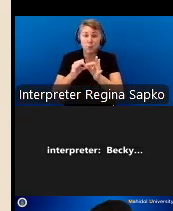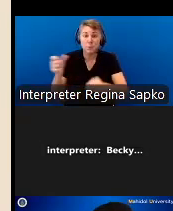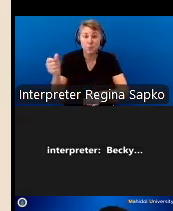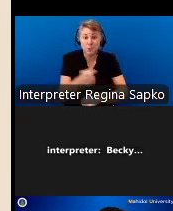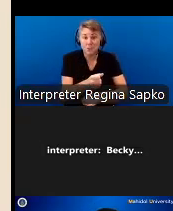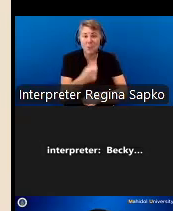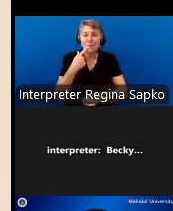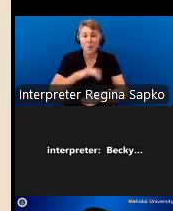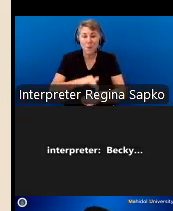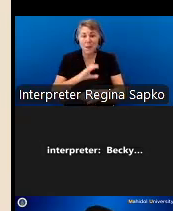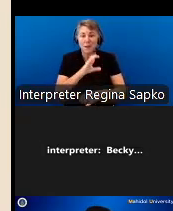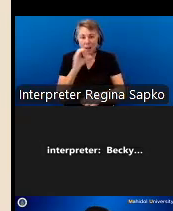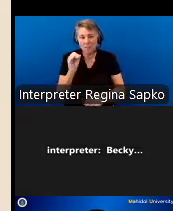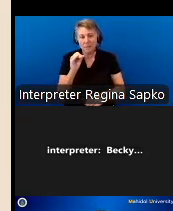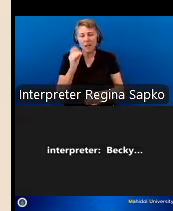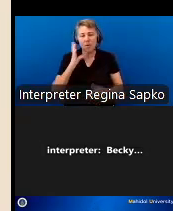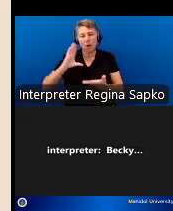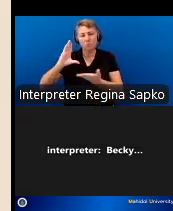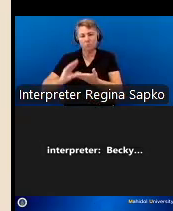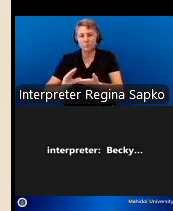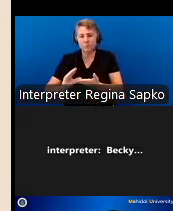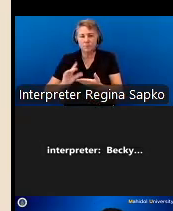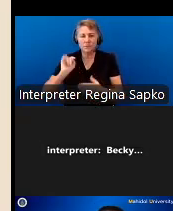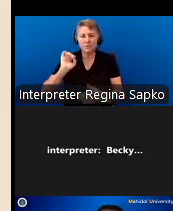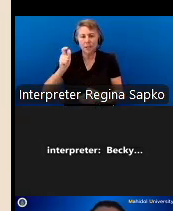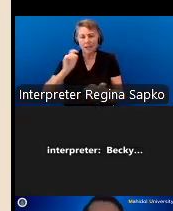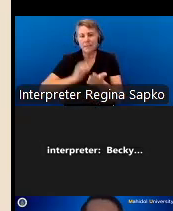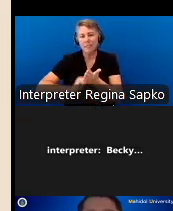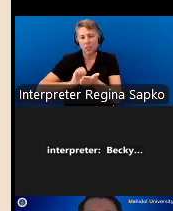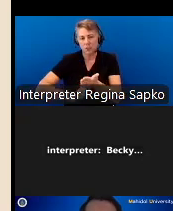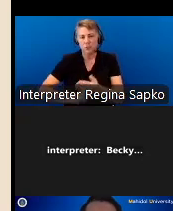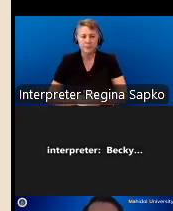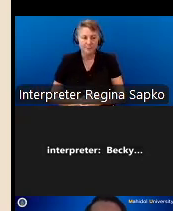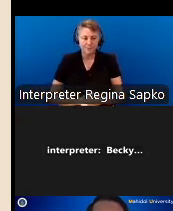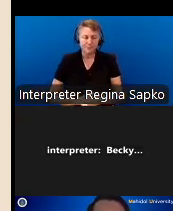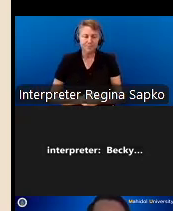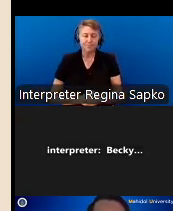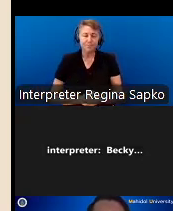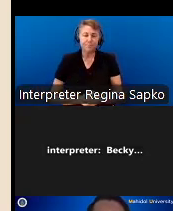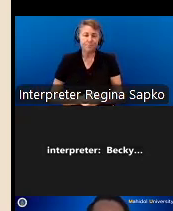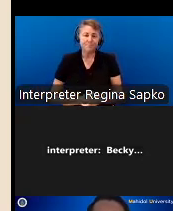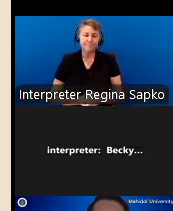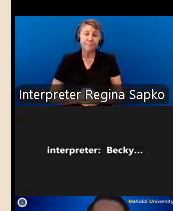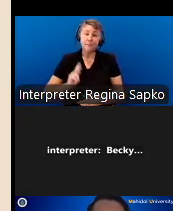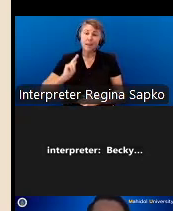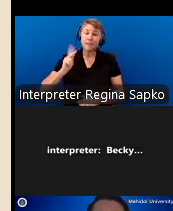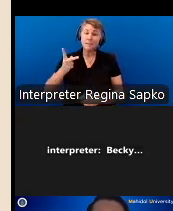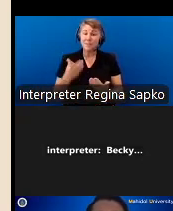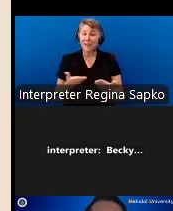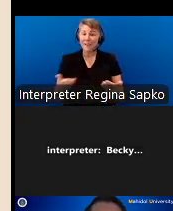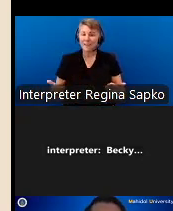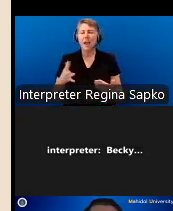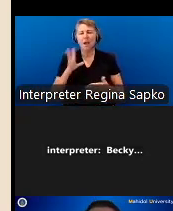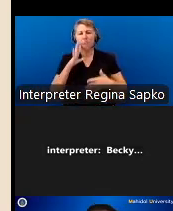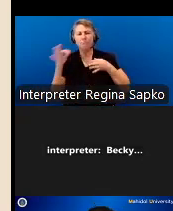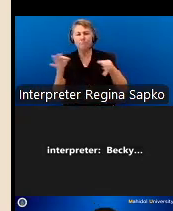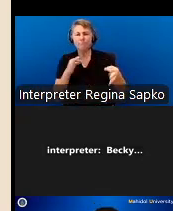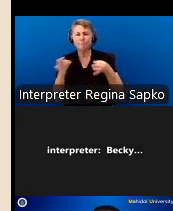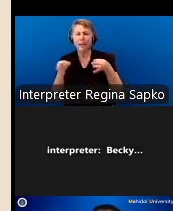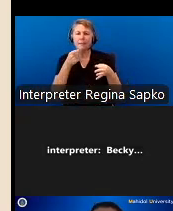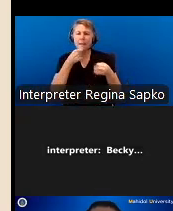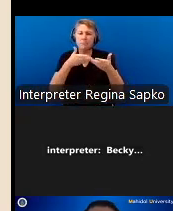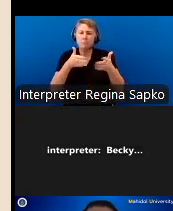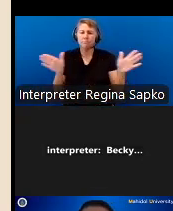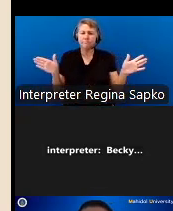company. That's it. And the second thing is about the current employment